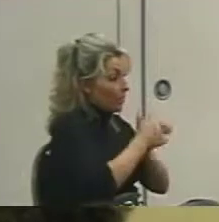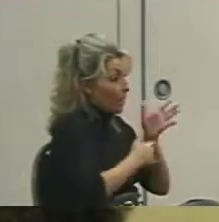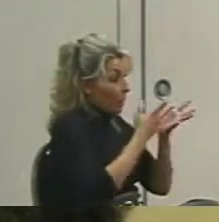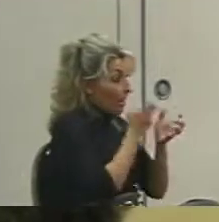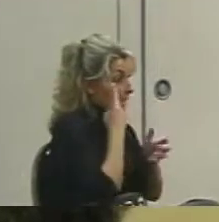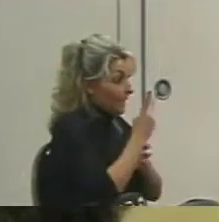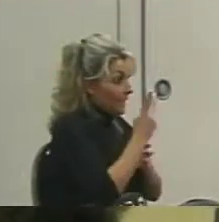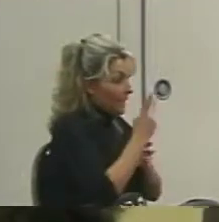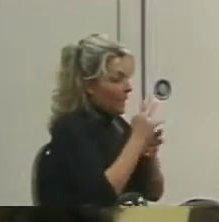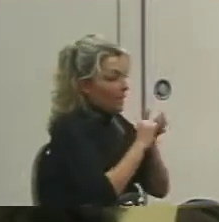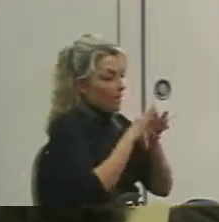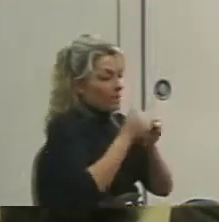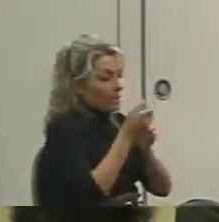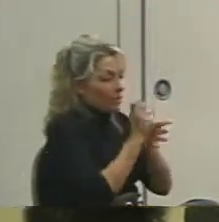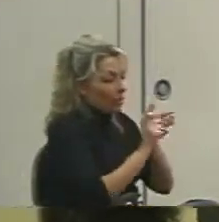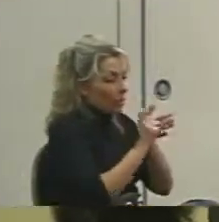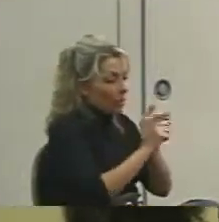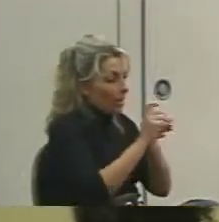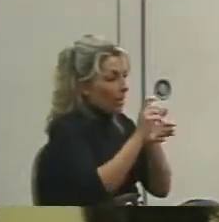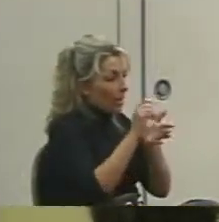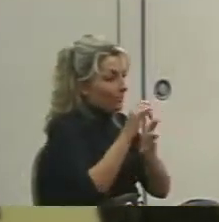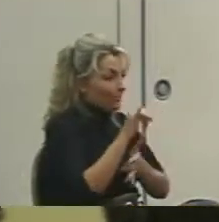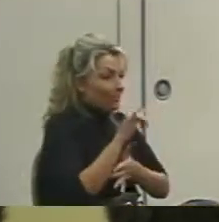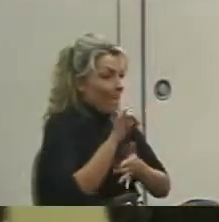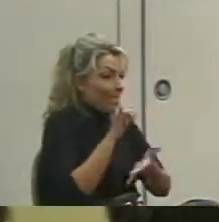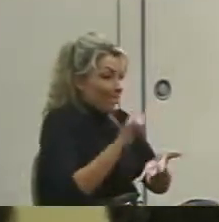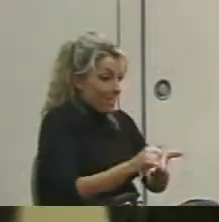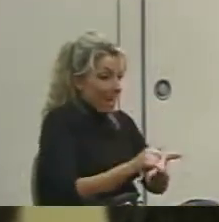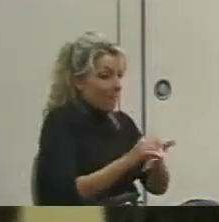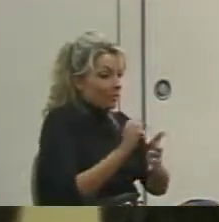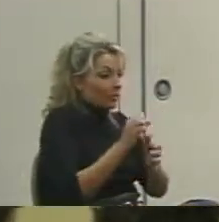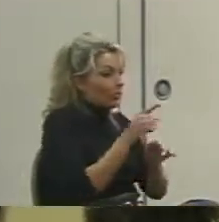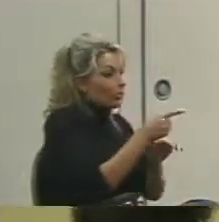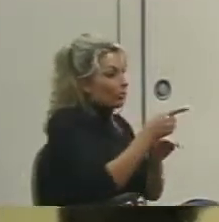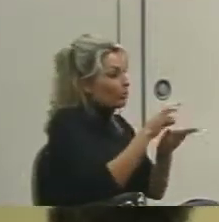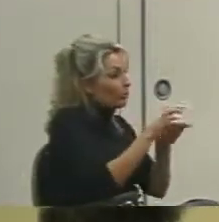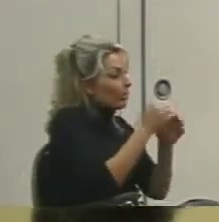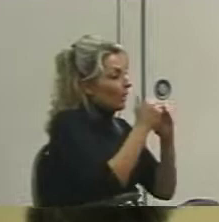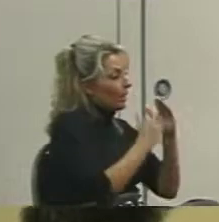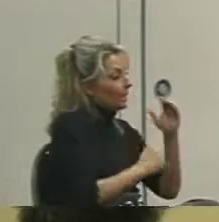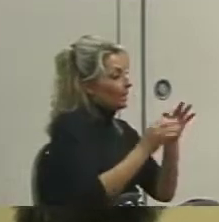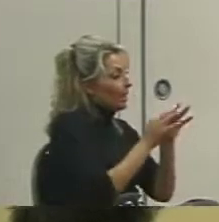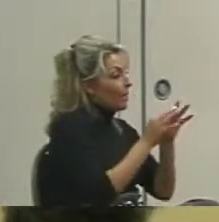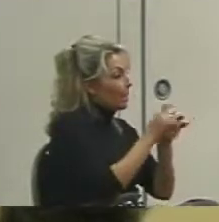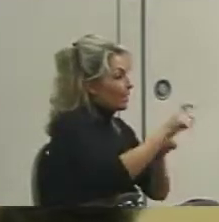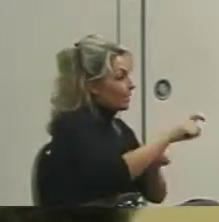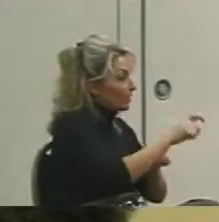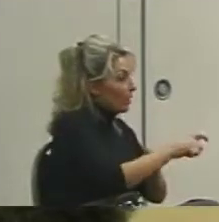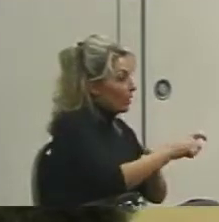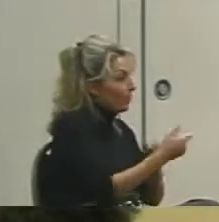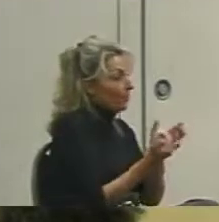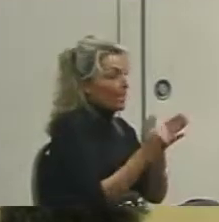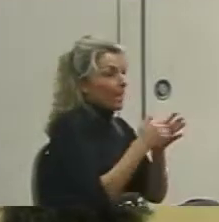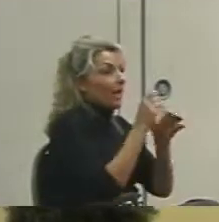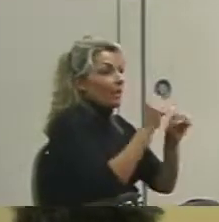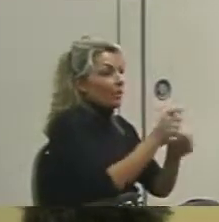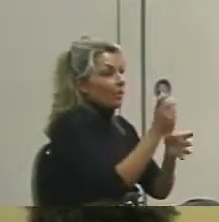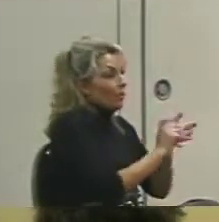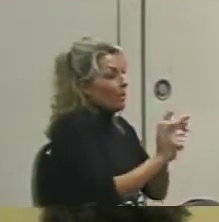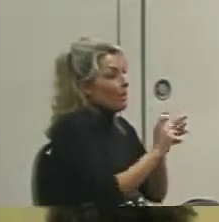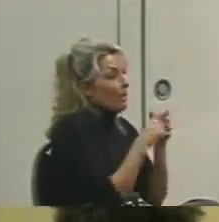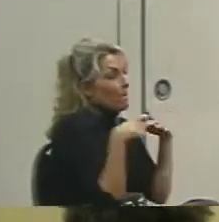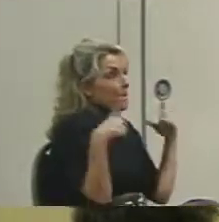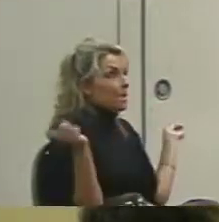write it, to make sure that you are doing the least amount you have to do. Again, you can write really big,